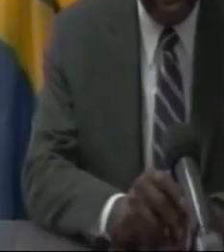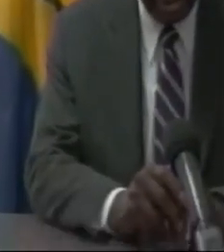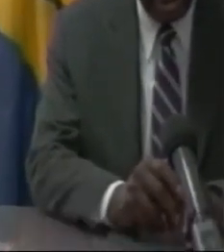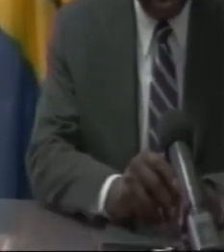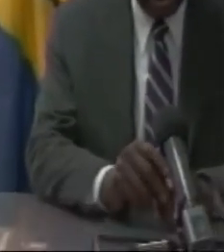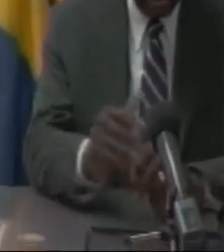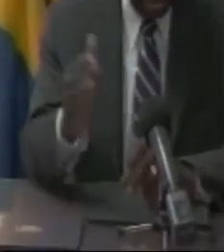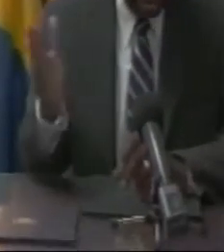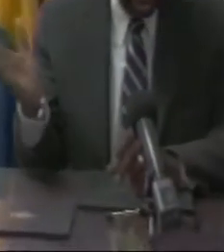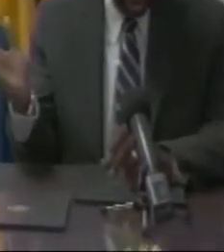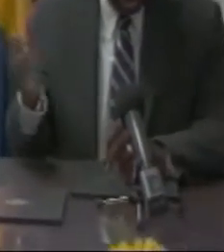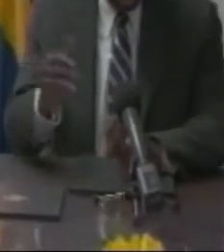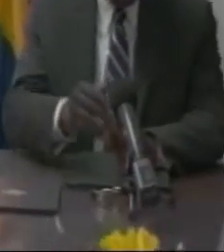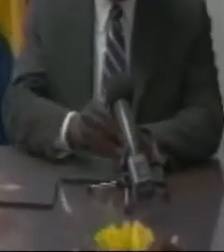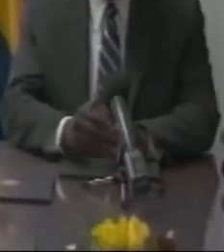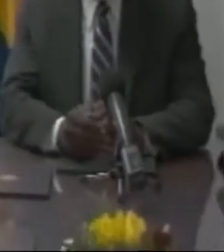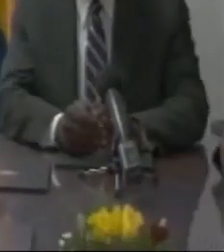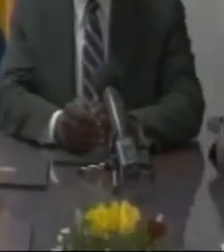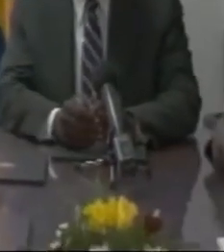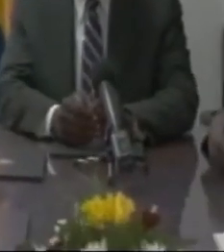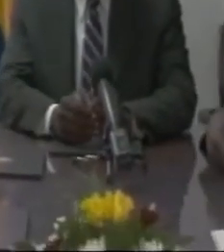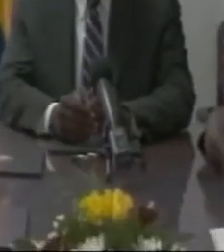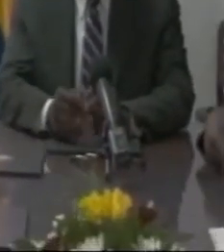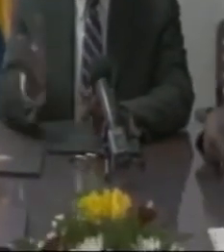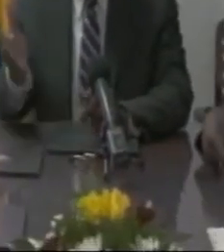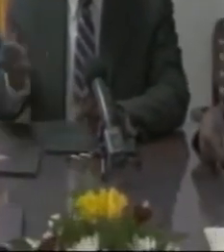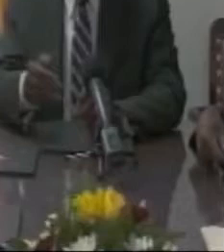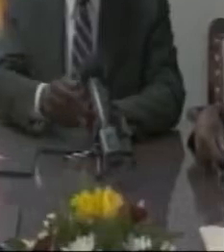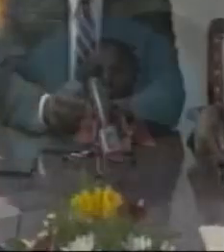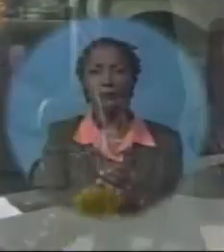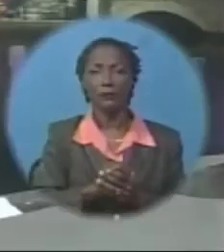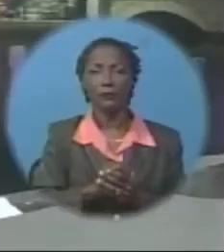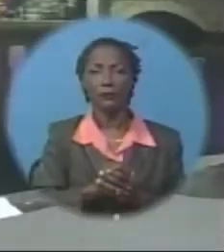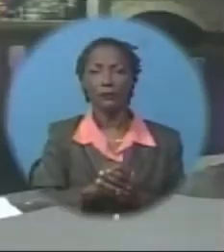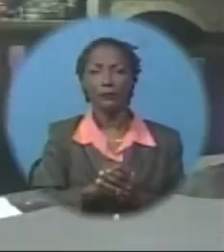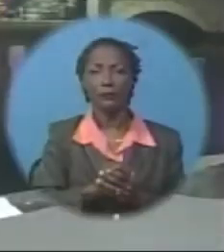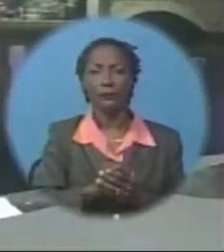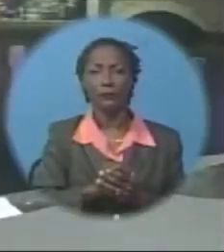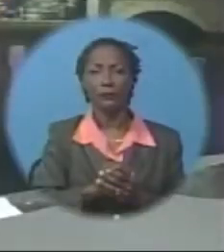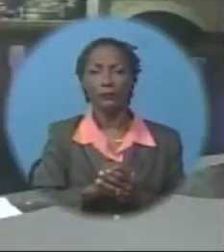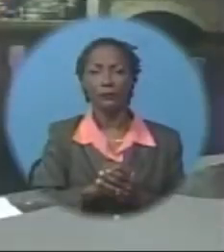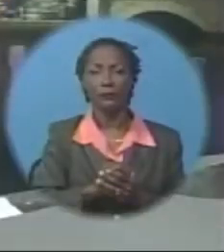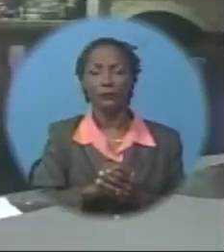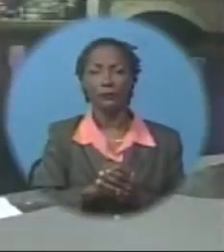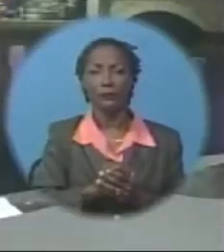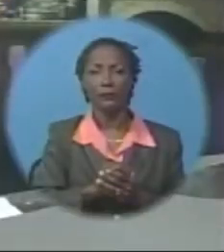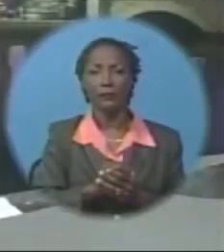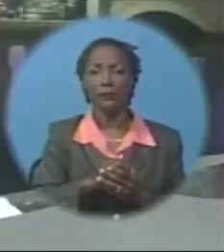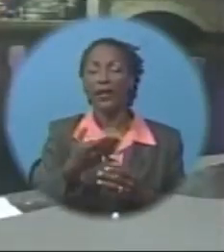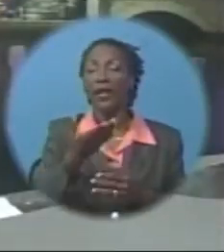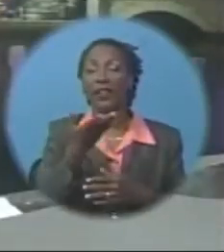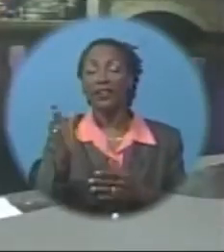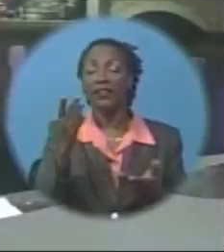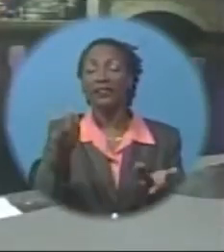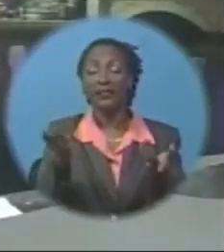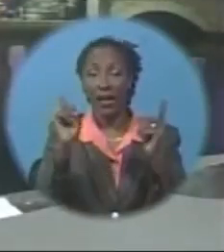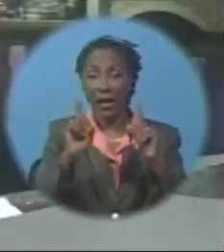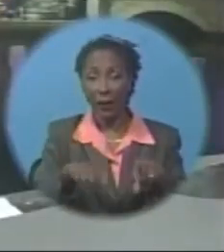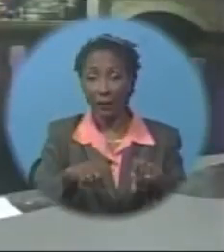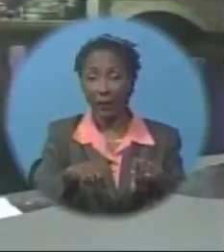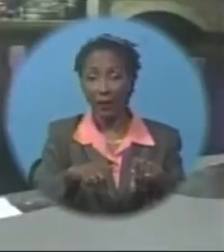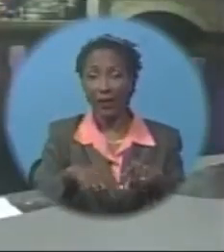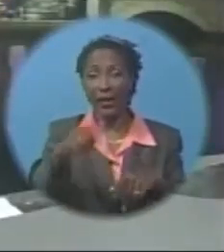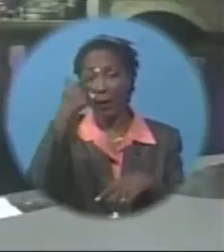that these projects were at no cost to Barbados. Instead, he said they were the result of a love for Barbados and the wish of the late Maria